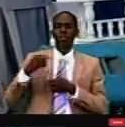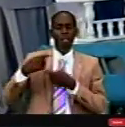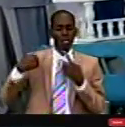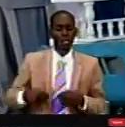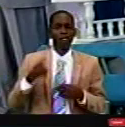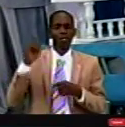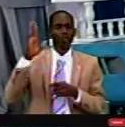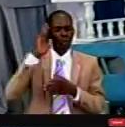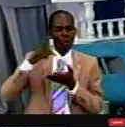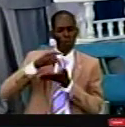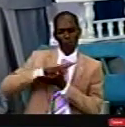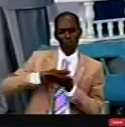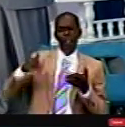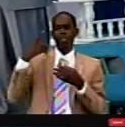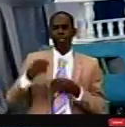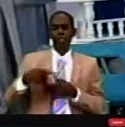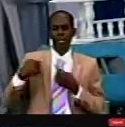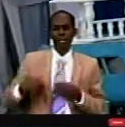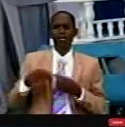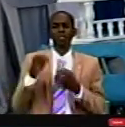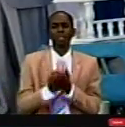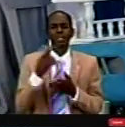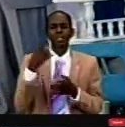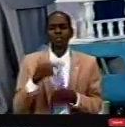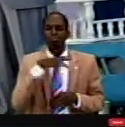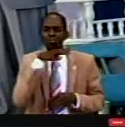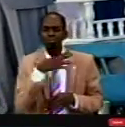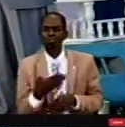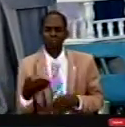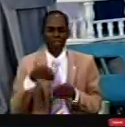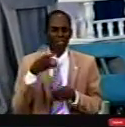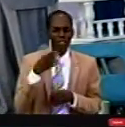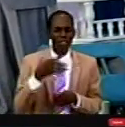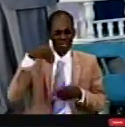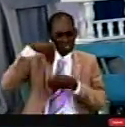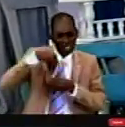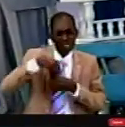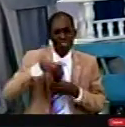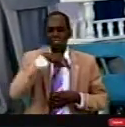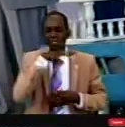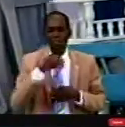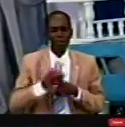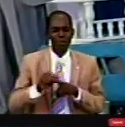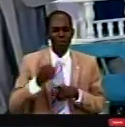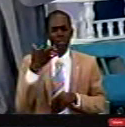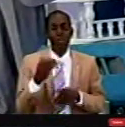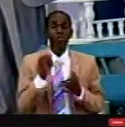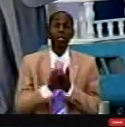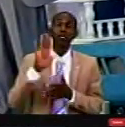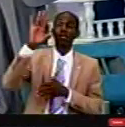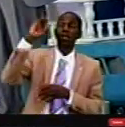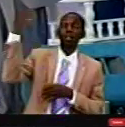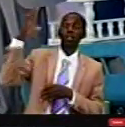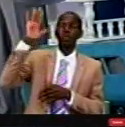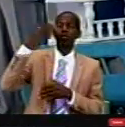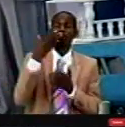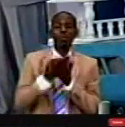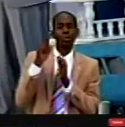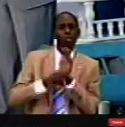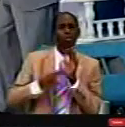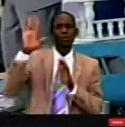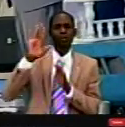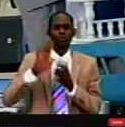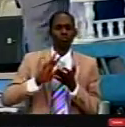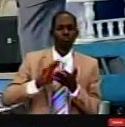that is there and the inner corruption there that's your grace that you goodness that's your glory and that what Christ has